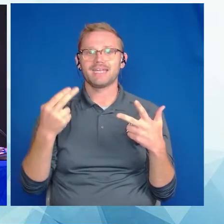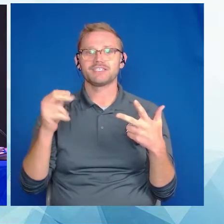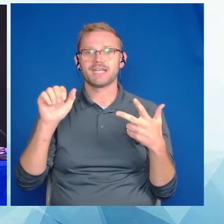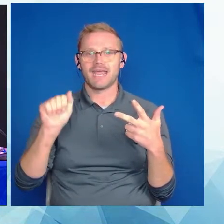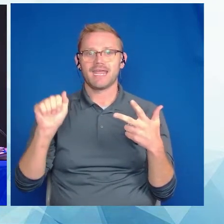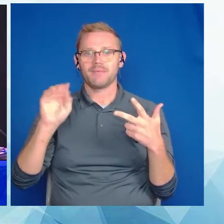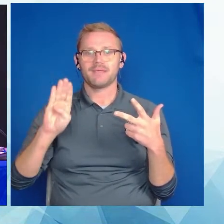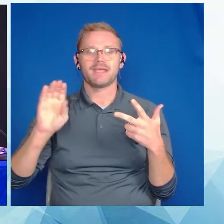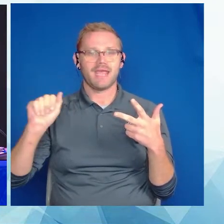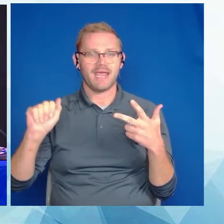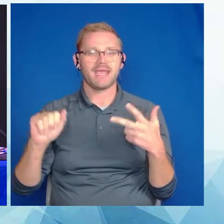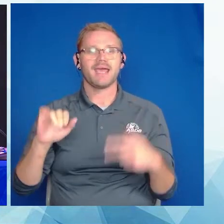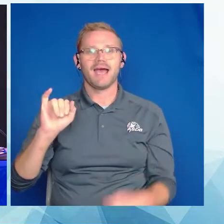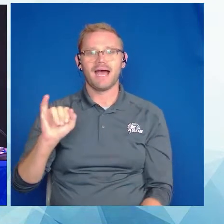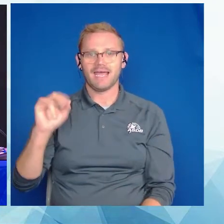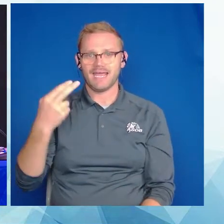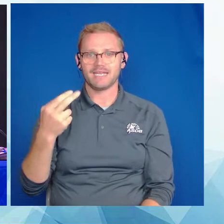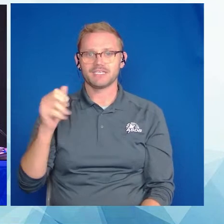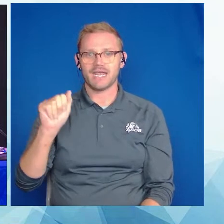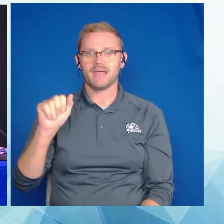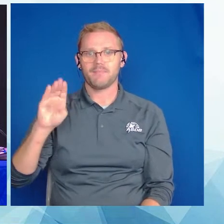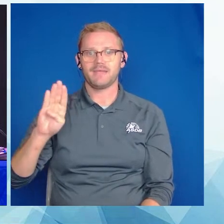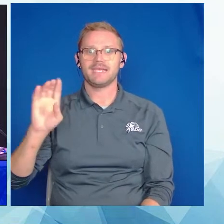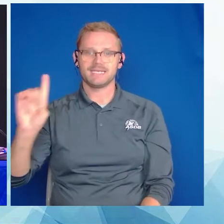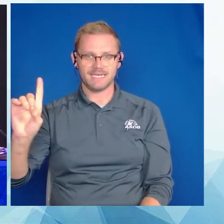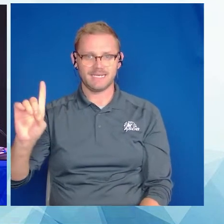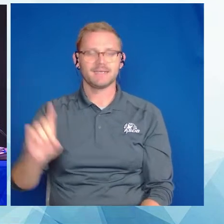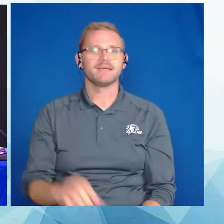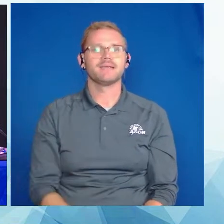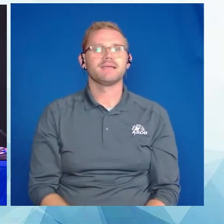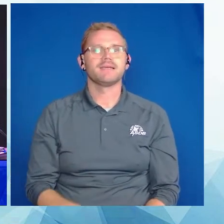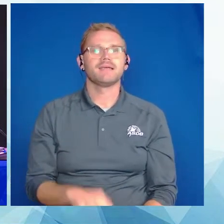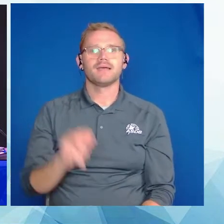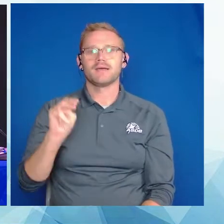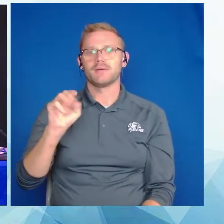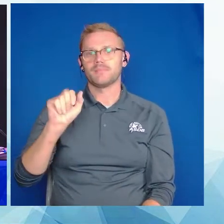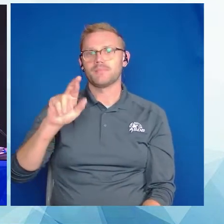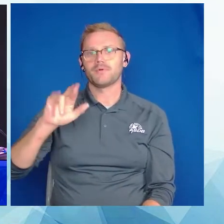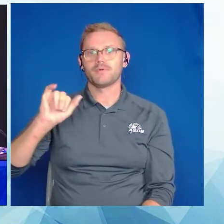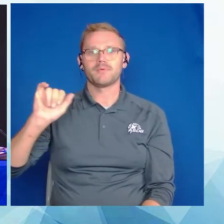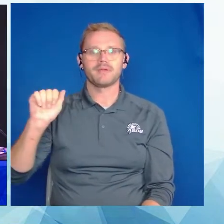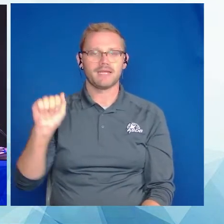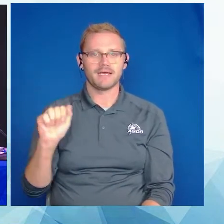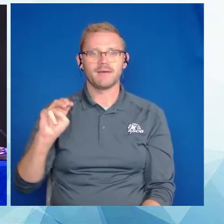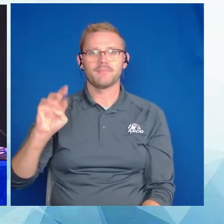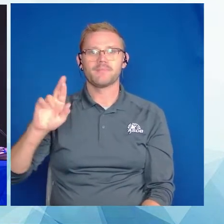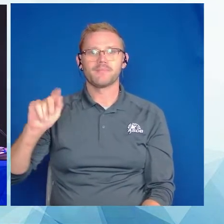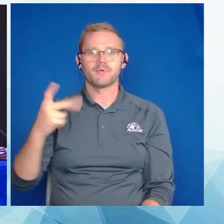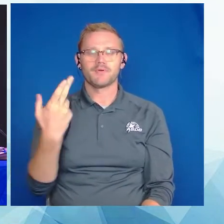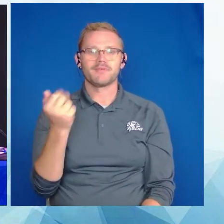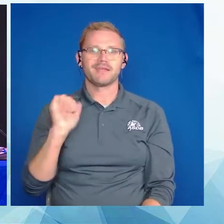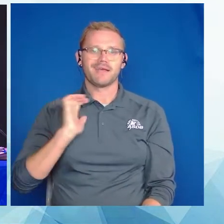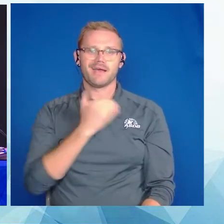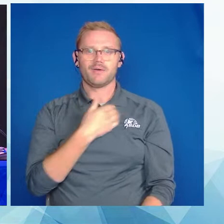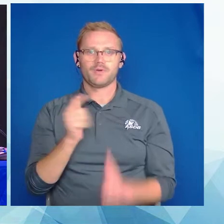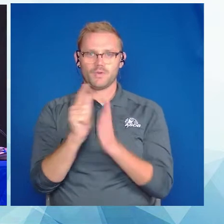IHBAB, and IHBD. Maria Murphy, Director of Policy and Government